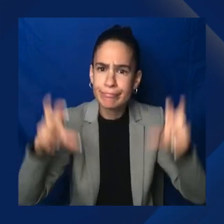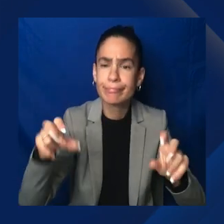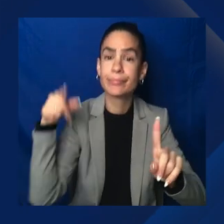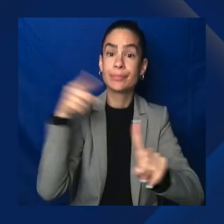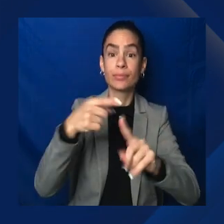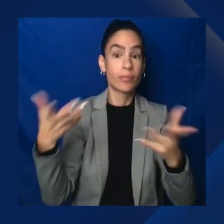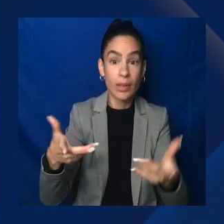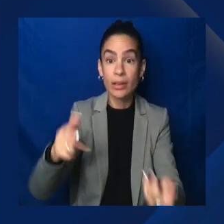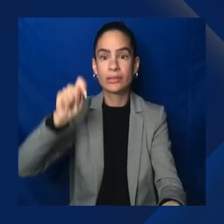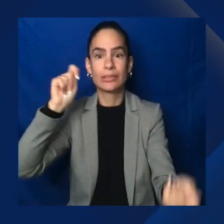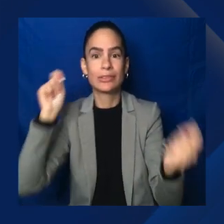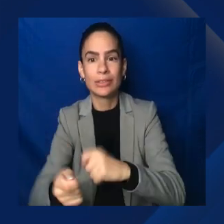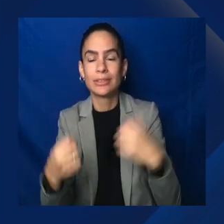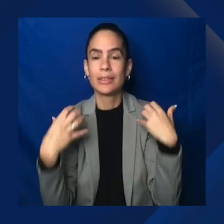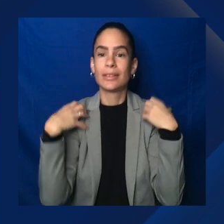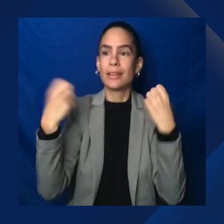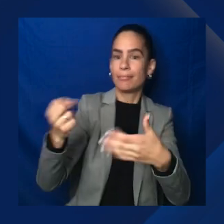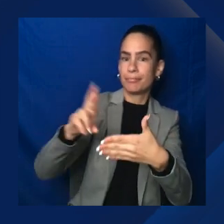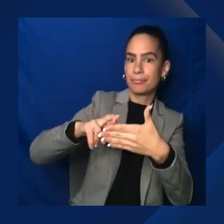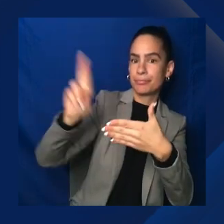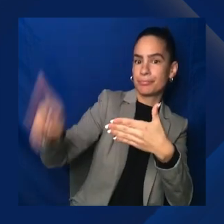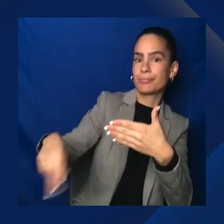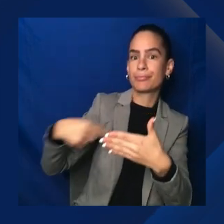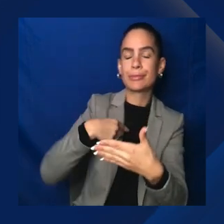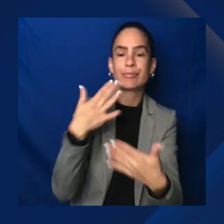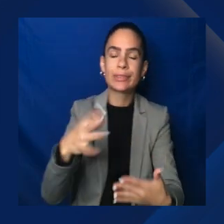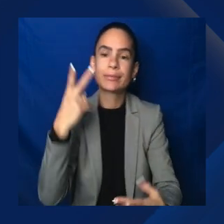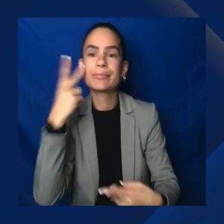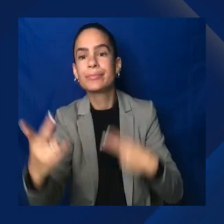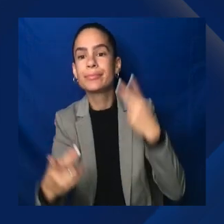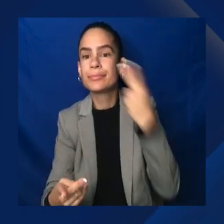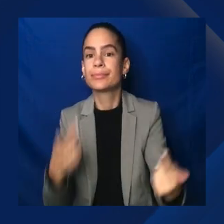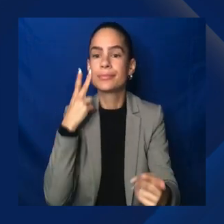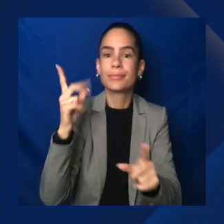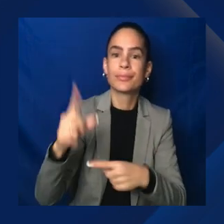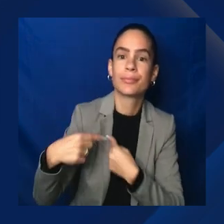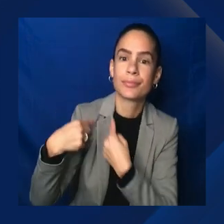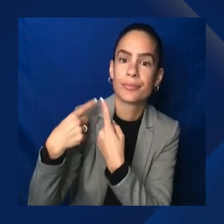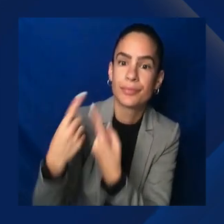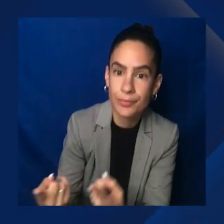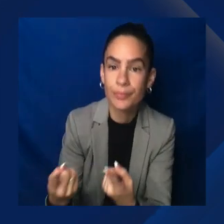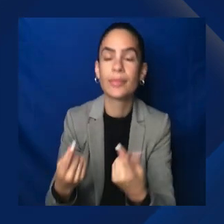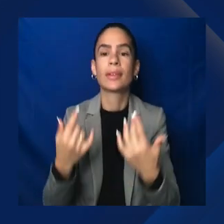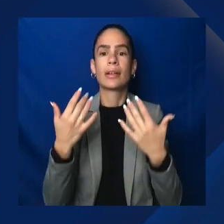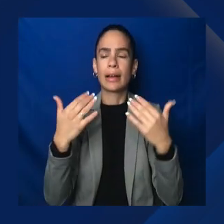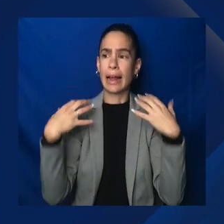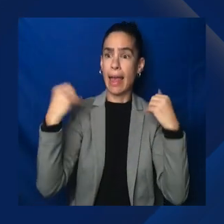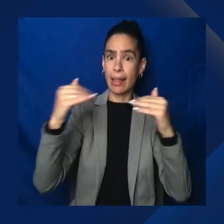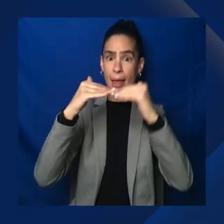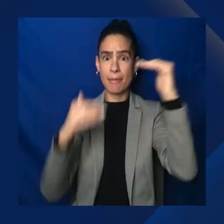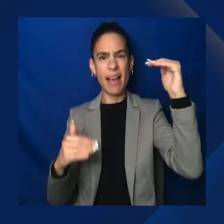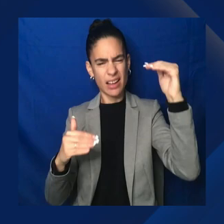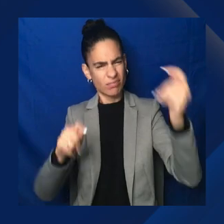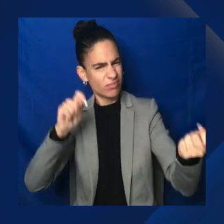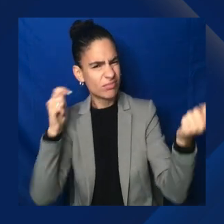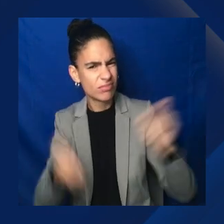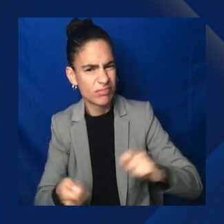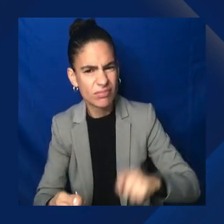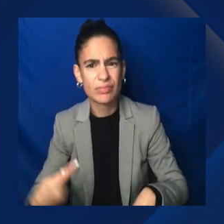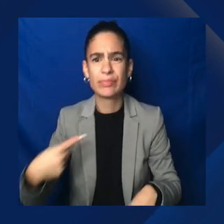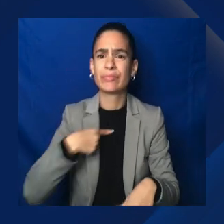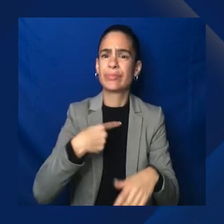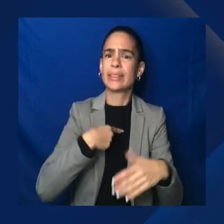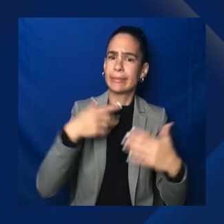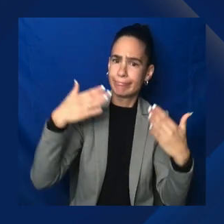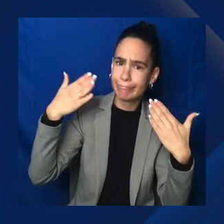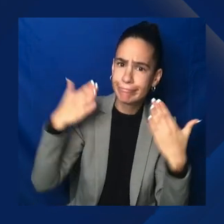seeing today, especially addressing the health inequities that we see. You know, we've been dealing with these health inequities for many, many years in this country.